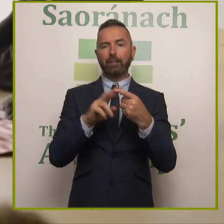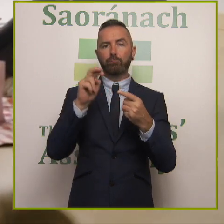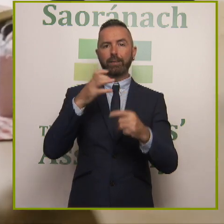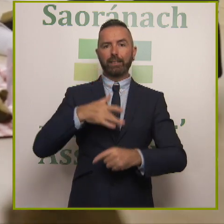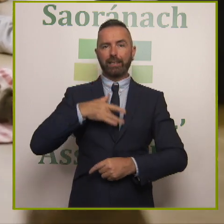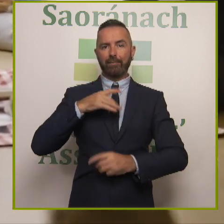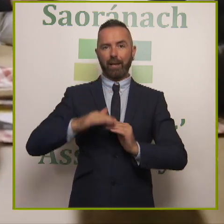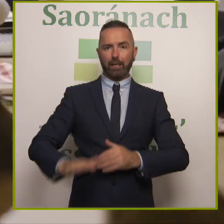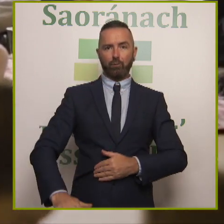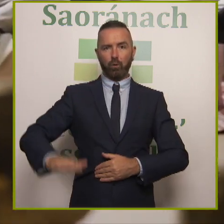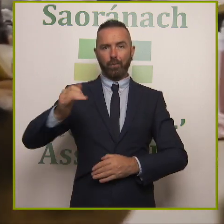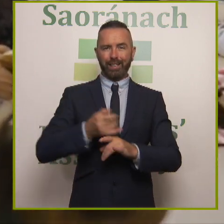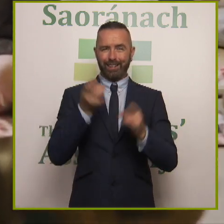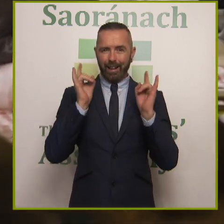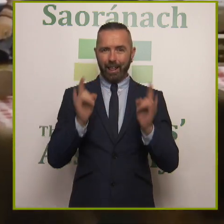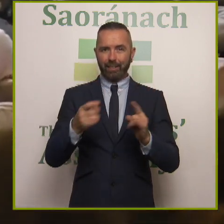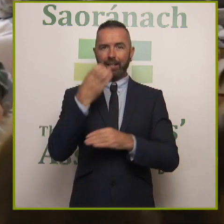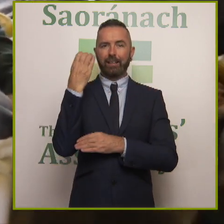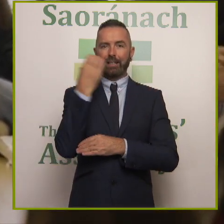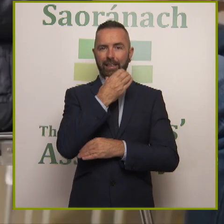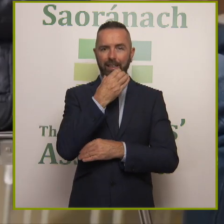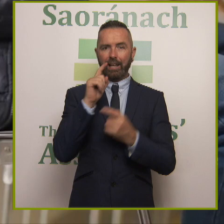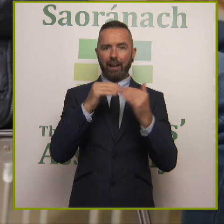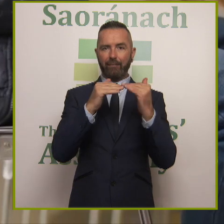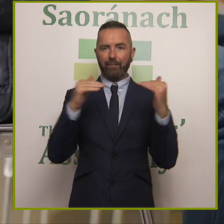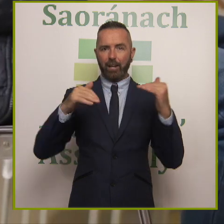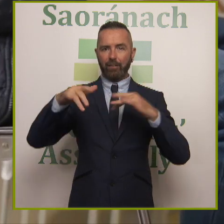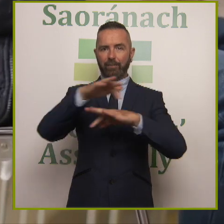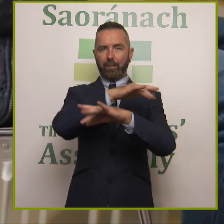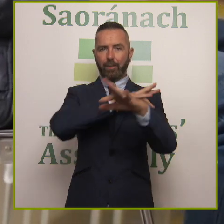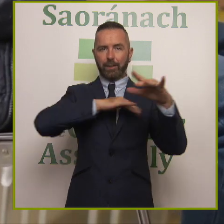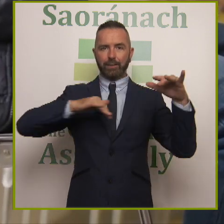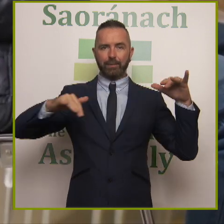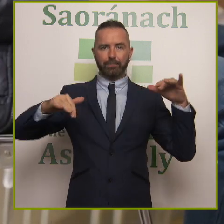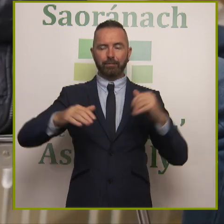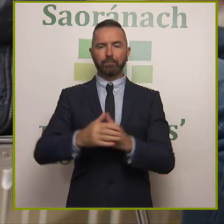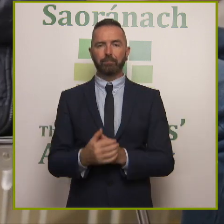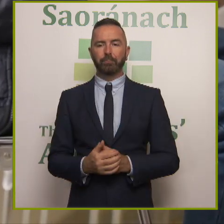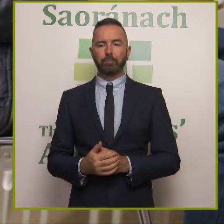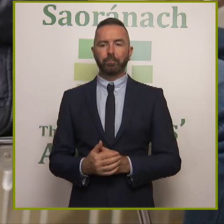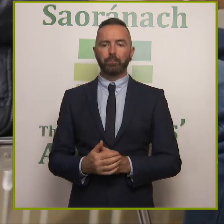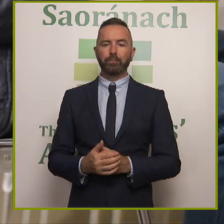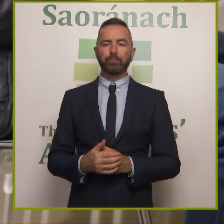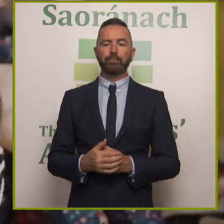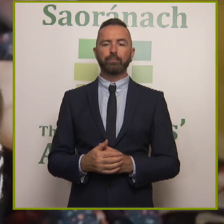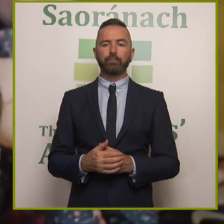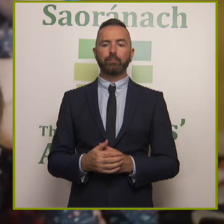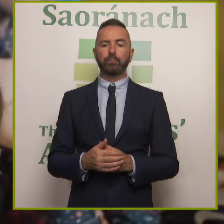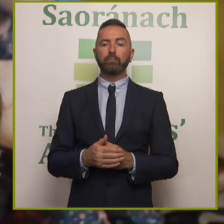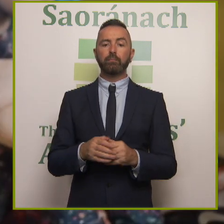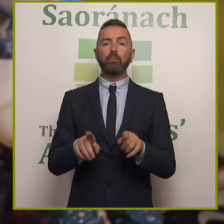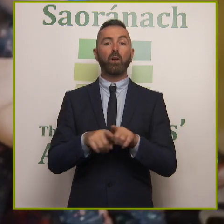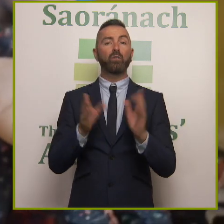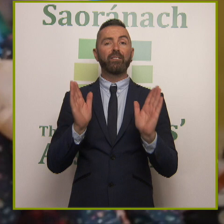up in healthy, clean and fair environments. We also created 6